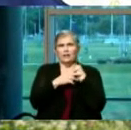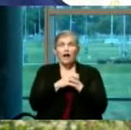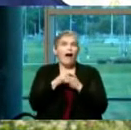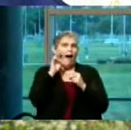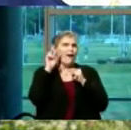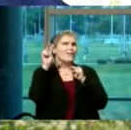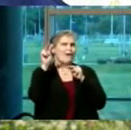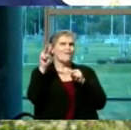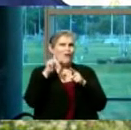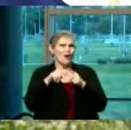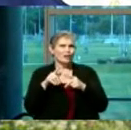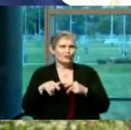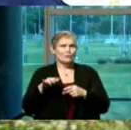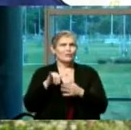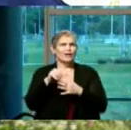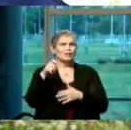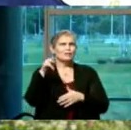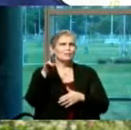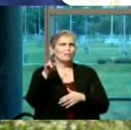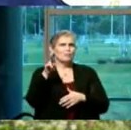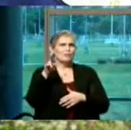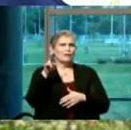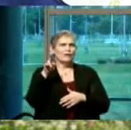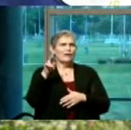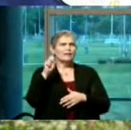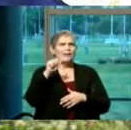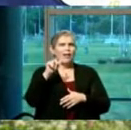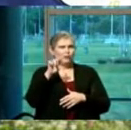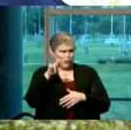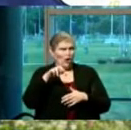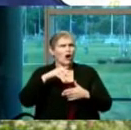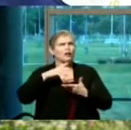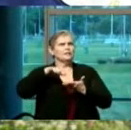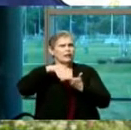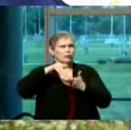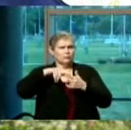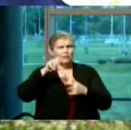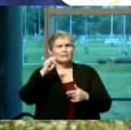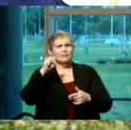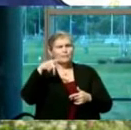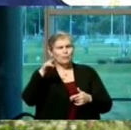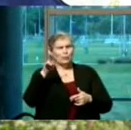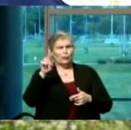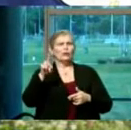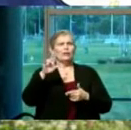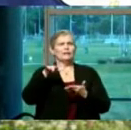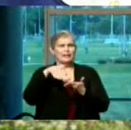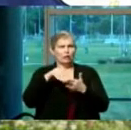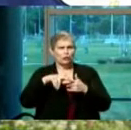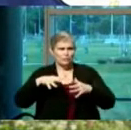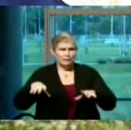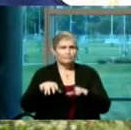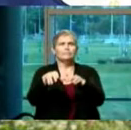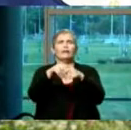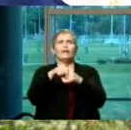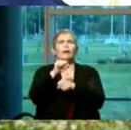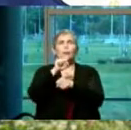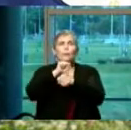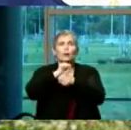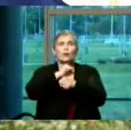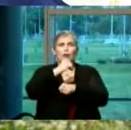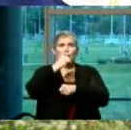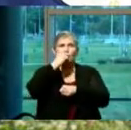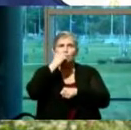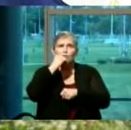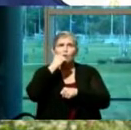contribution to be engaged as well. I know that there's going to be significant work done on water and food and agriculture innovation at